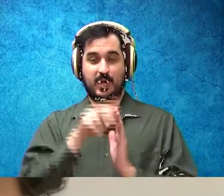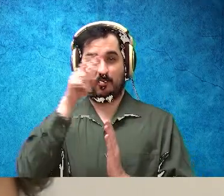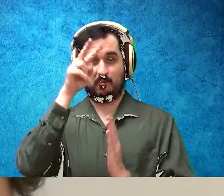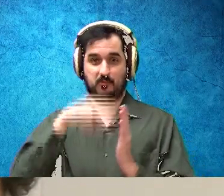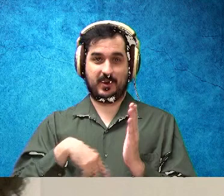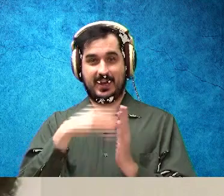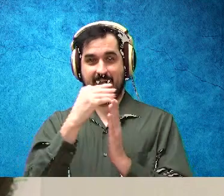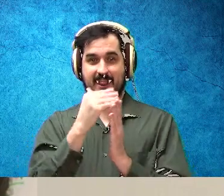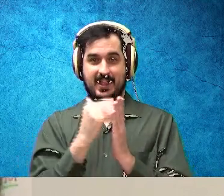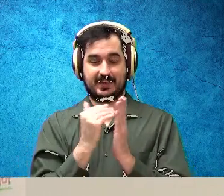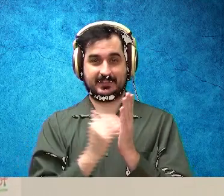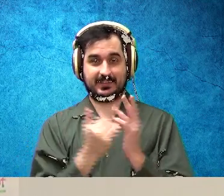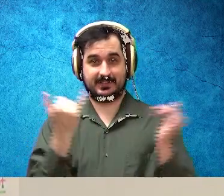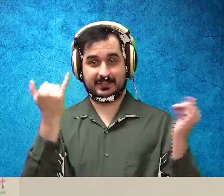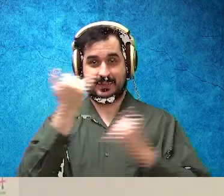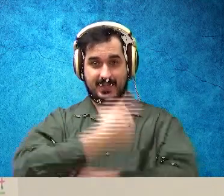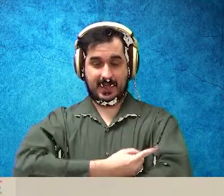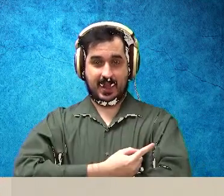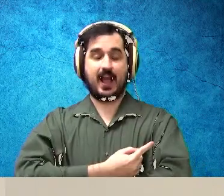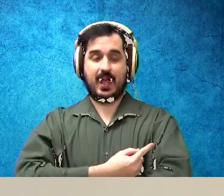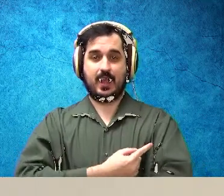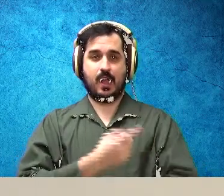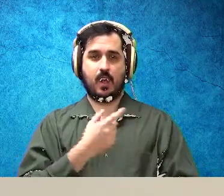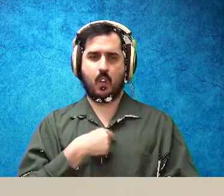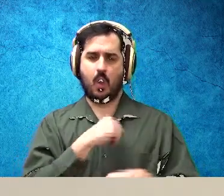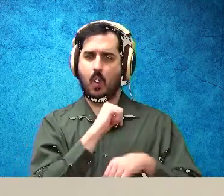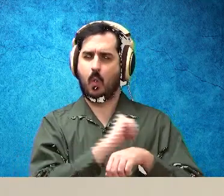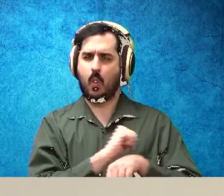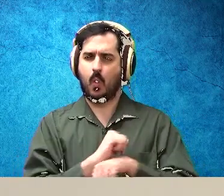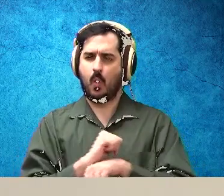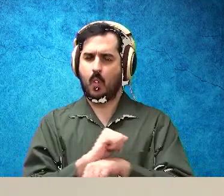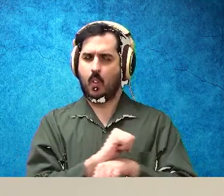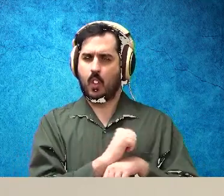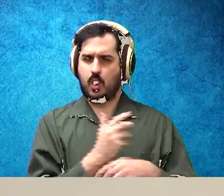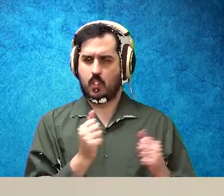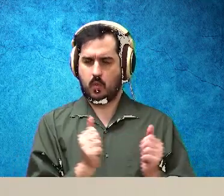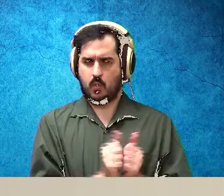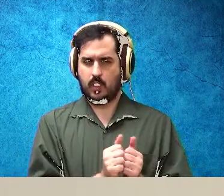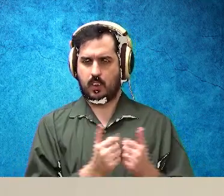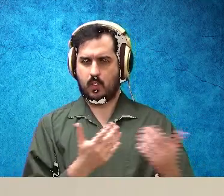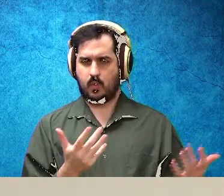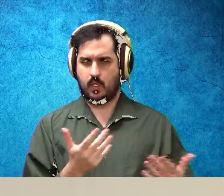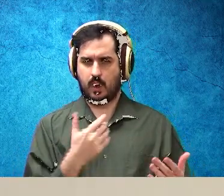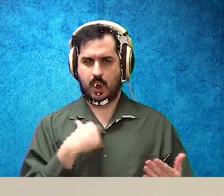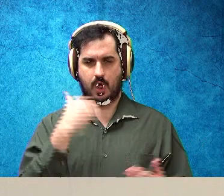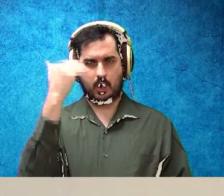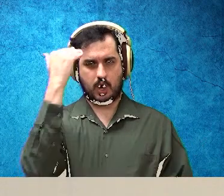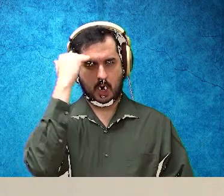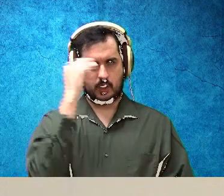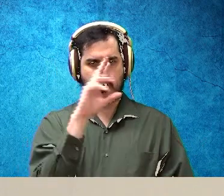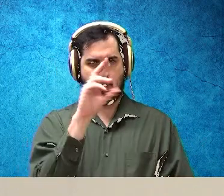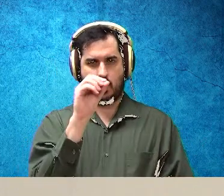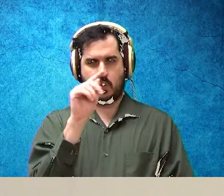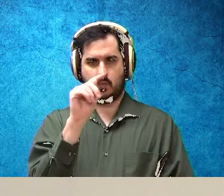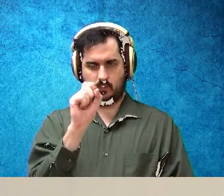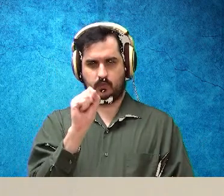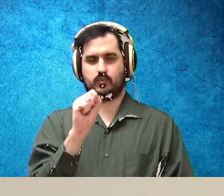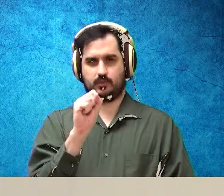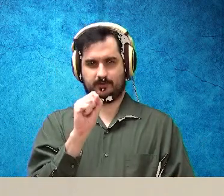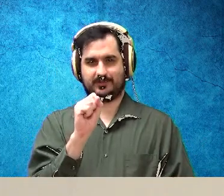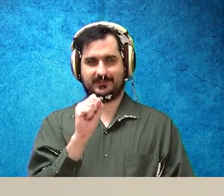Today we're going to be working with, at first, our knowledge of roots and affixes so that we can